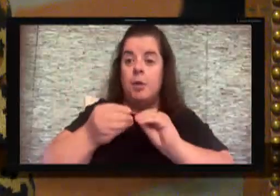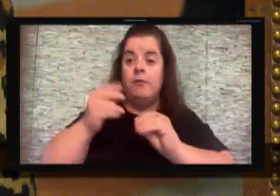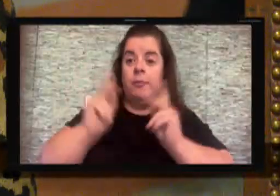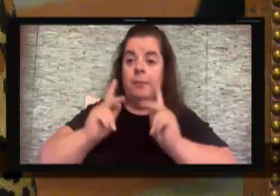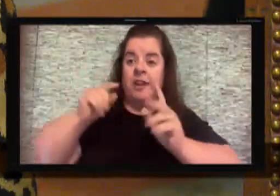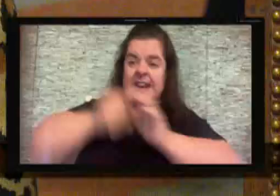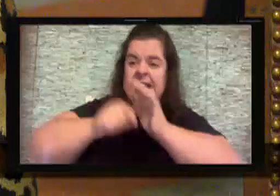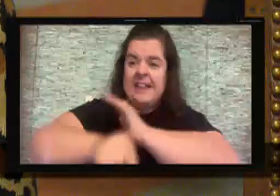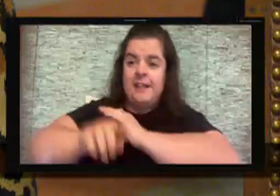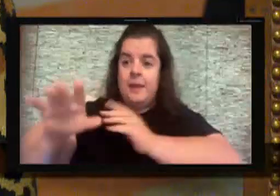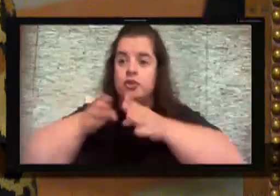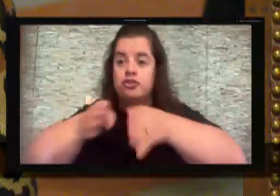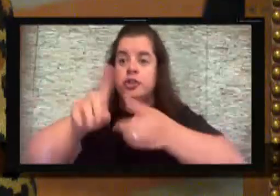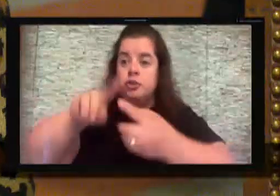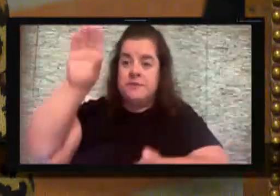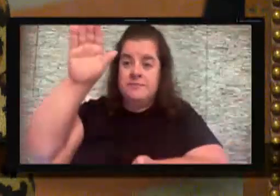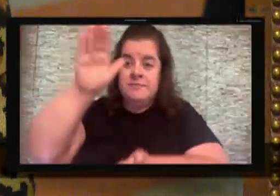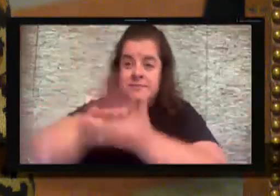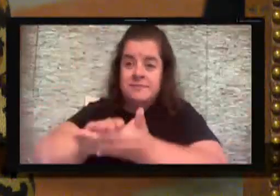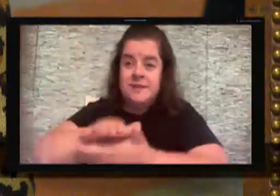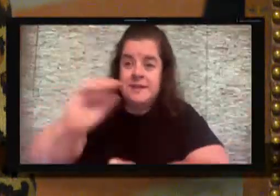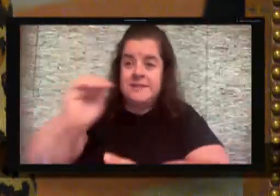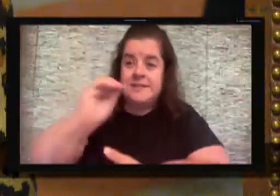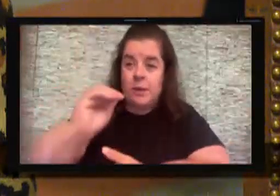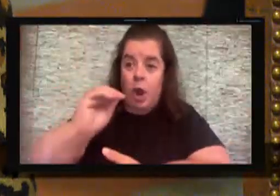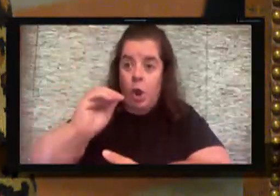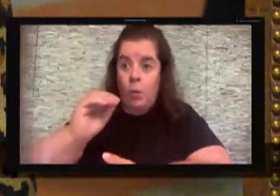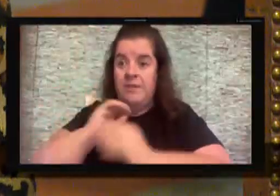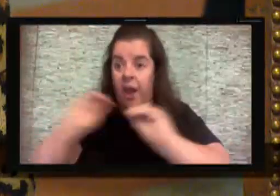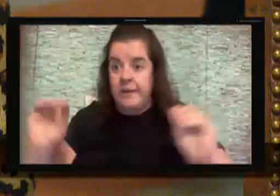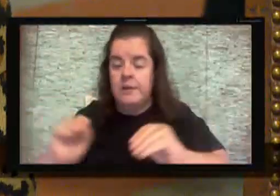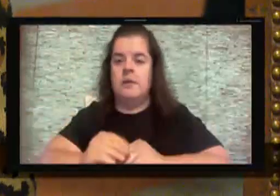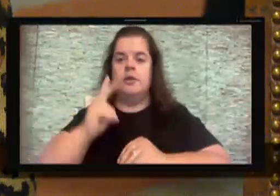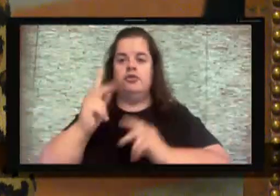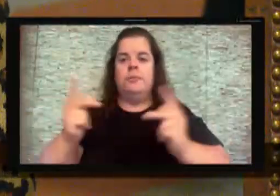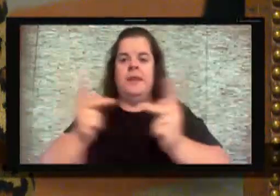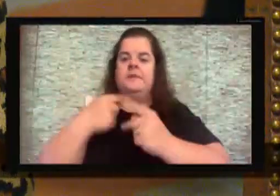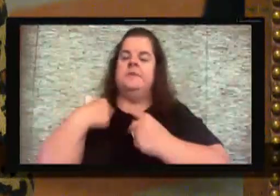two places in the last year or two, things like